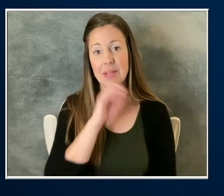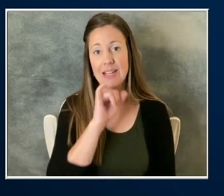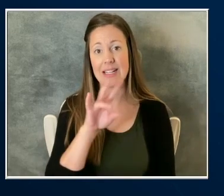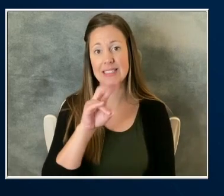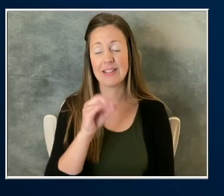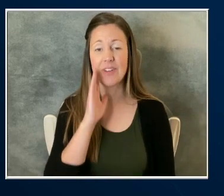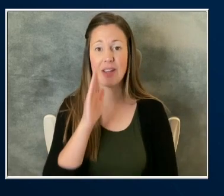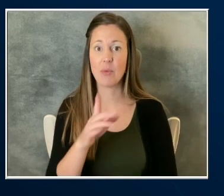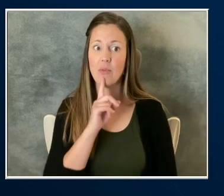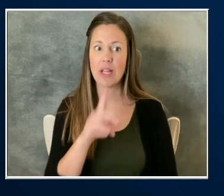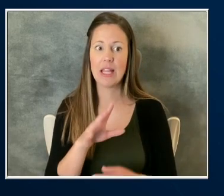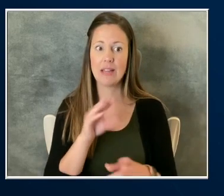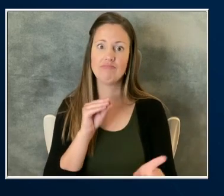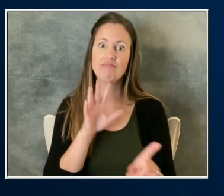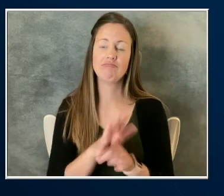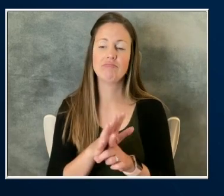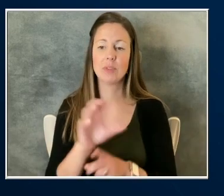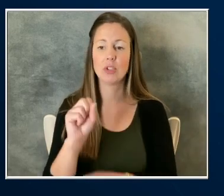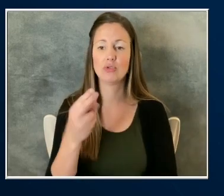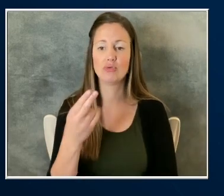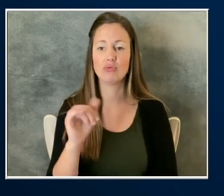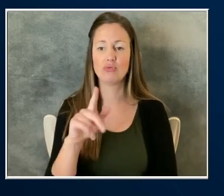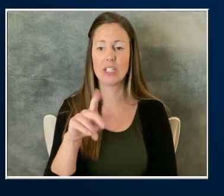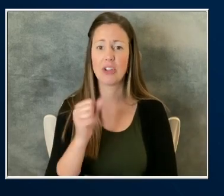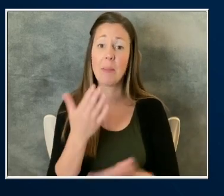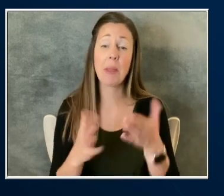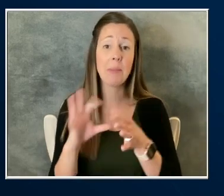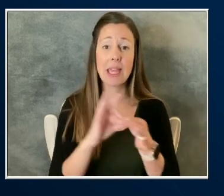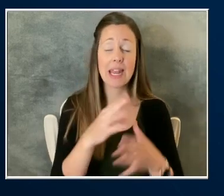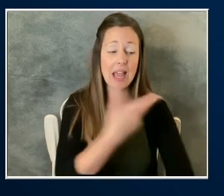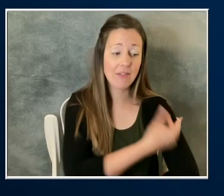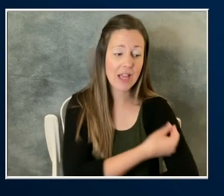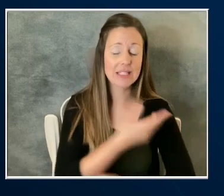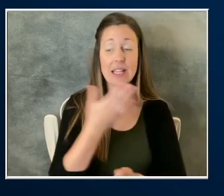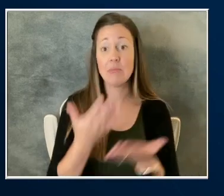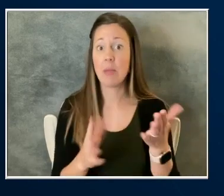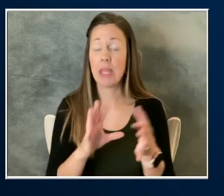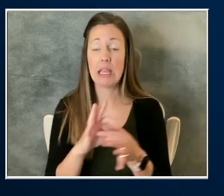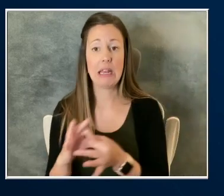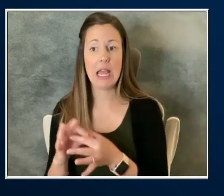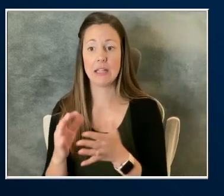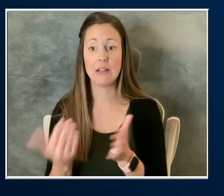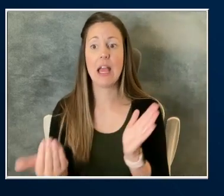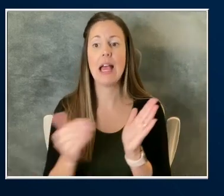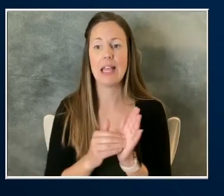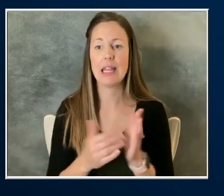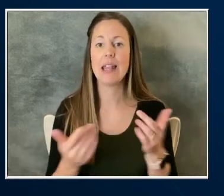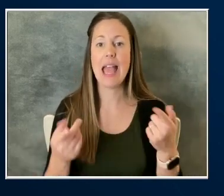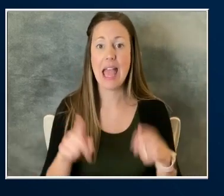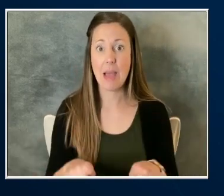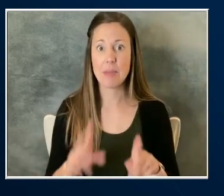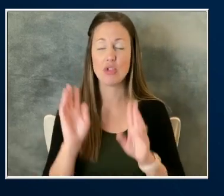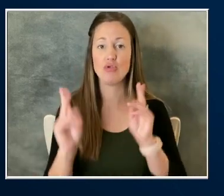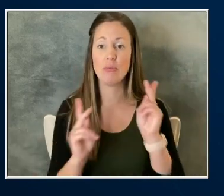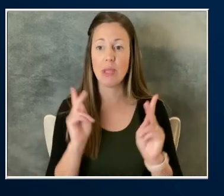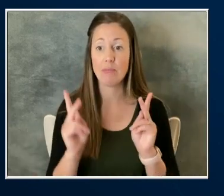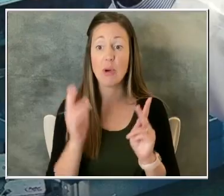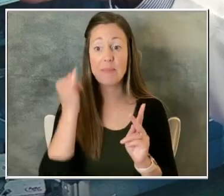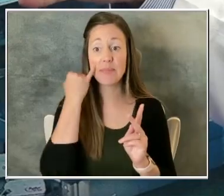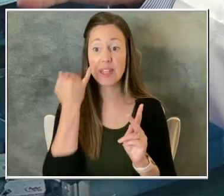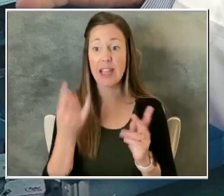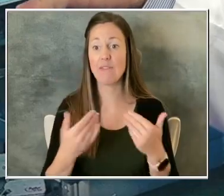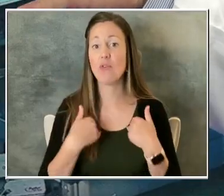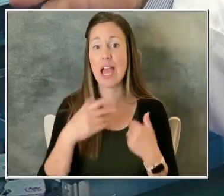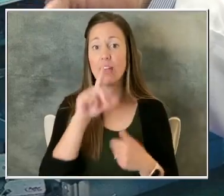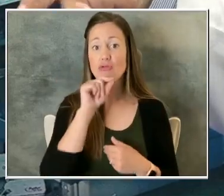of reasons. And it could be connected to the vaccine. It could be connected to, again, shingles happens to people if you've had chickenpox, if you've ever been in